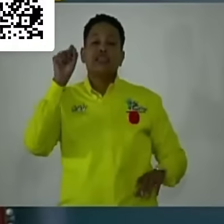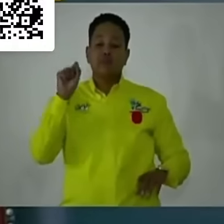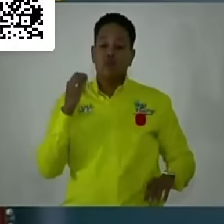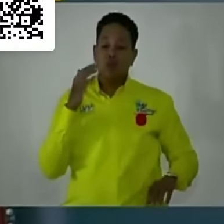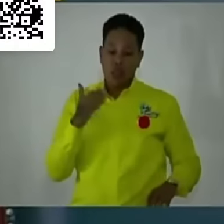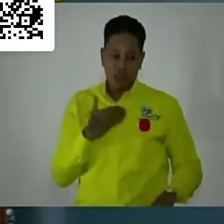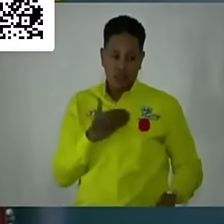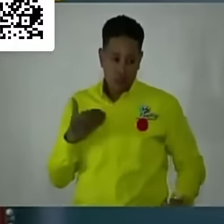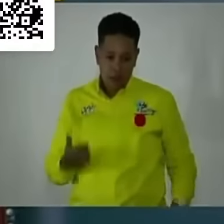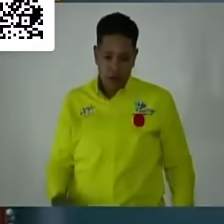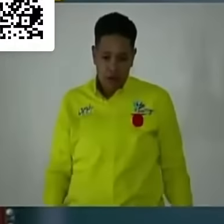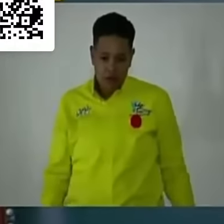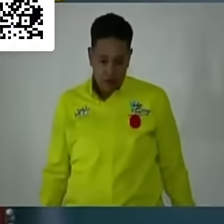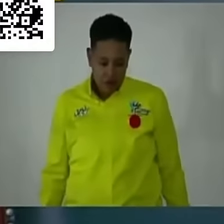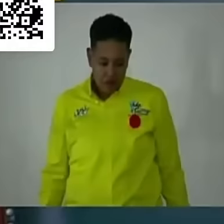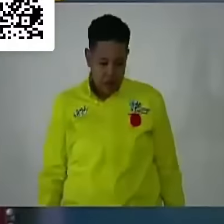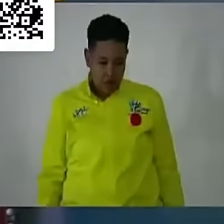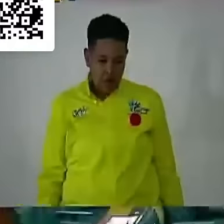member.